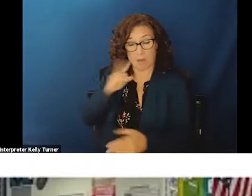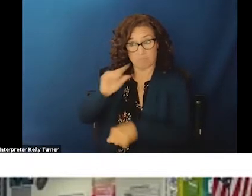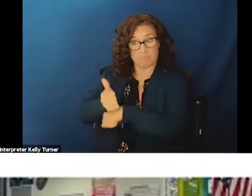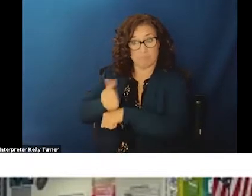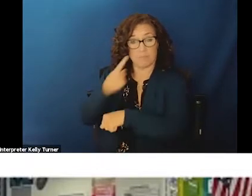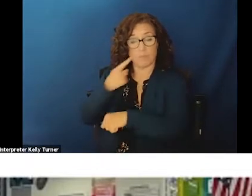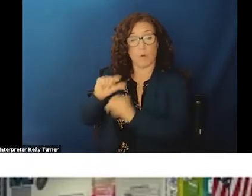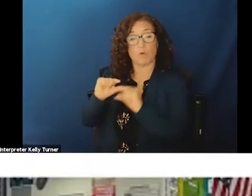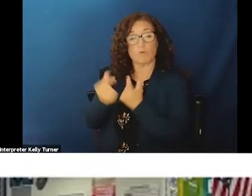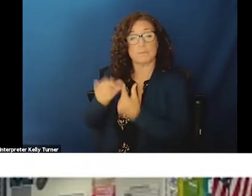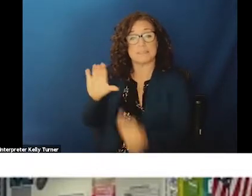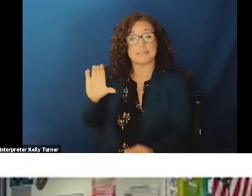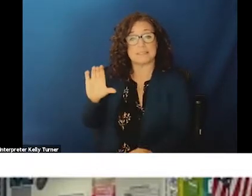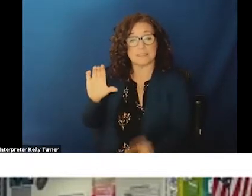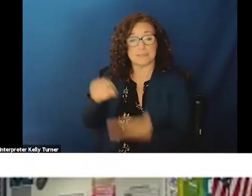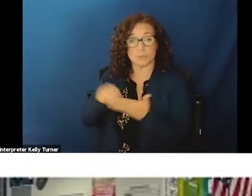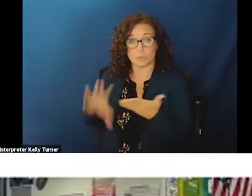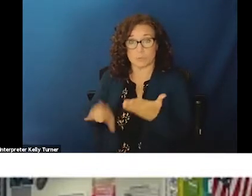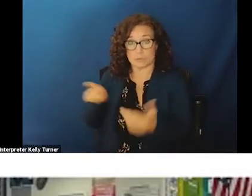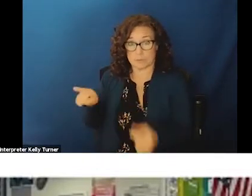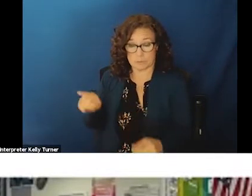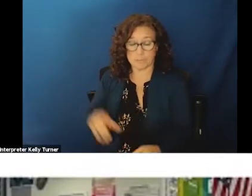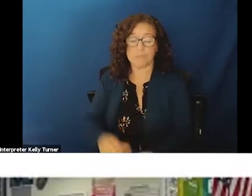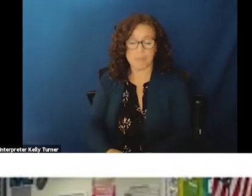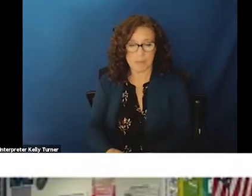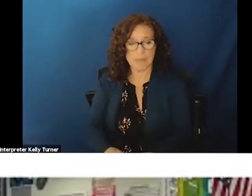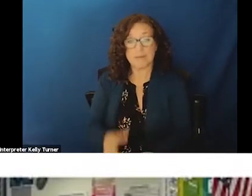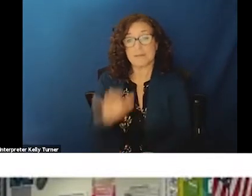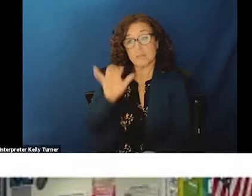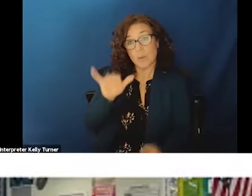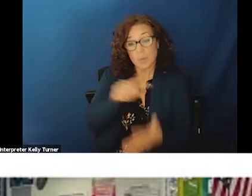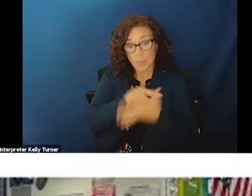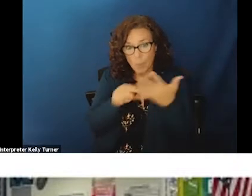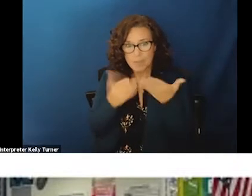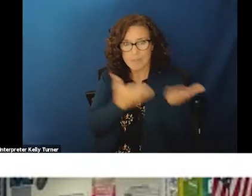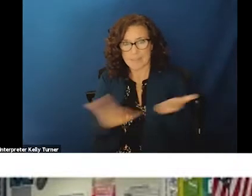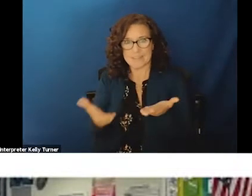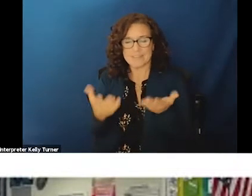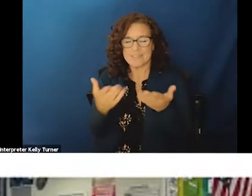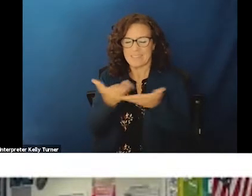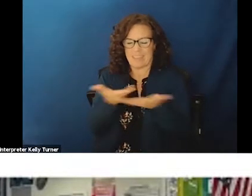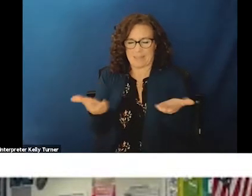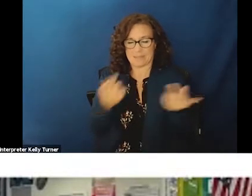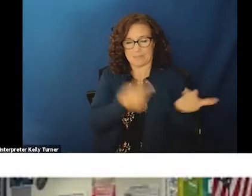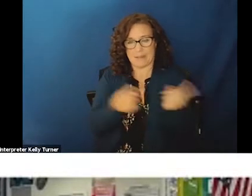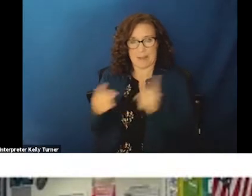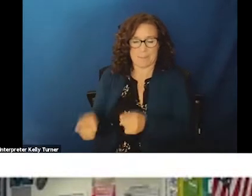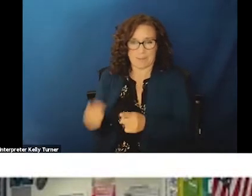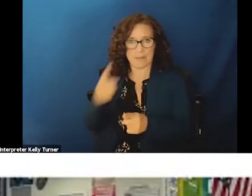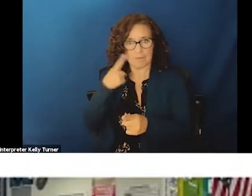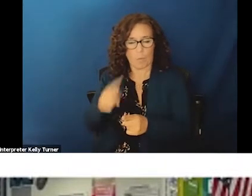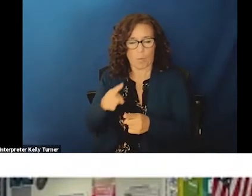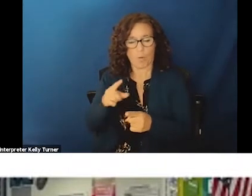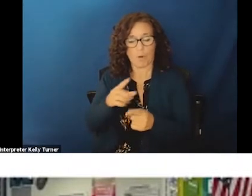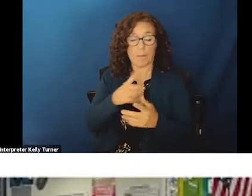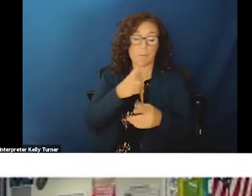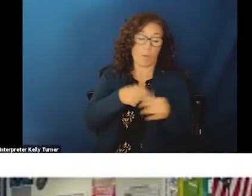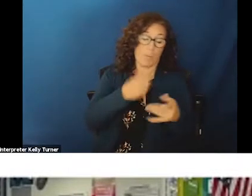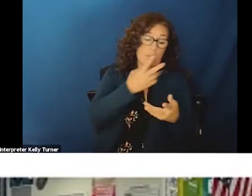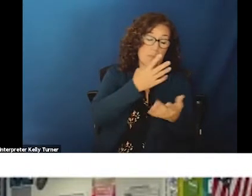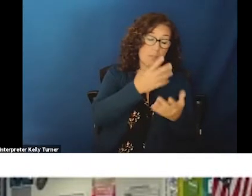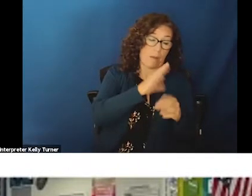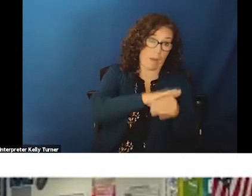experienced as we are in full in-person learning in secondary, and especially for what that looks like for Group C.